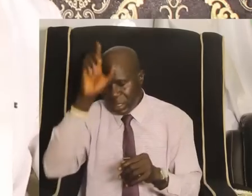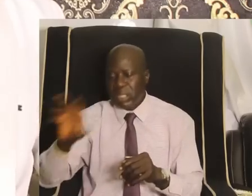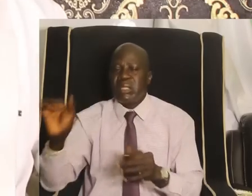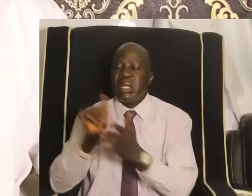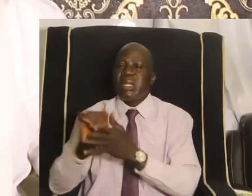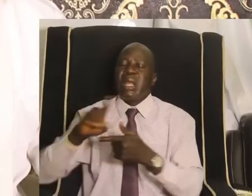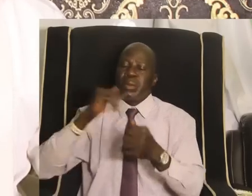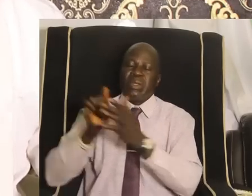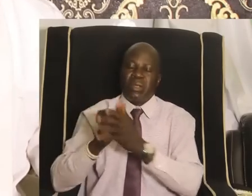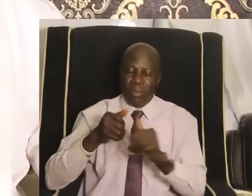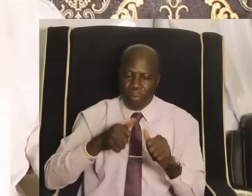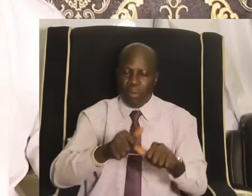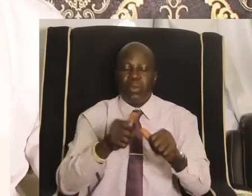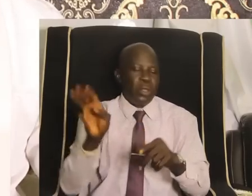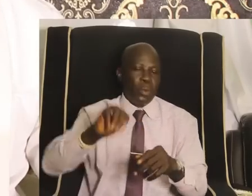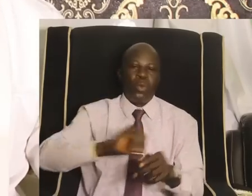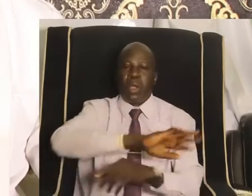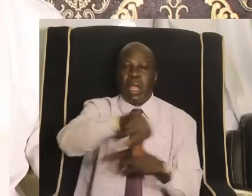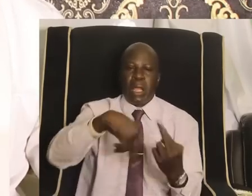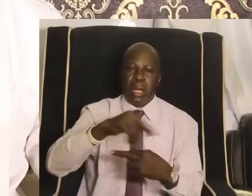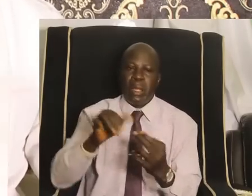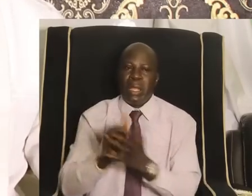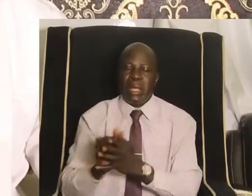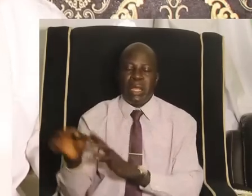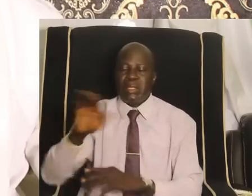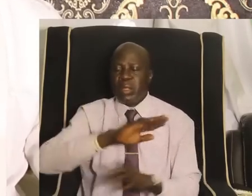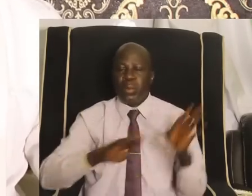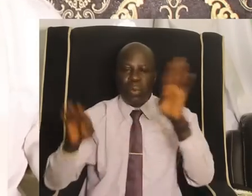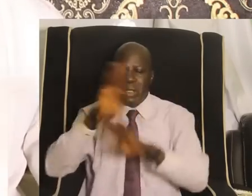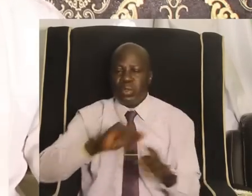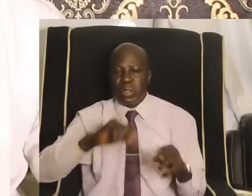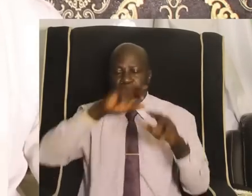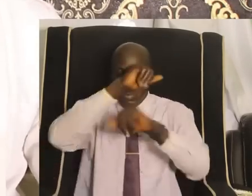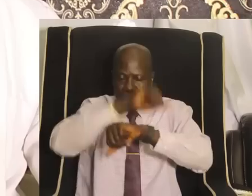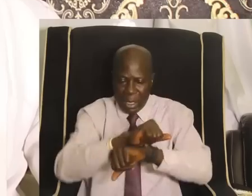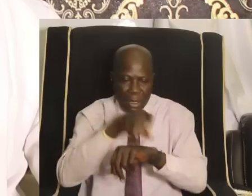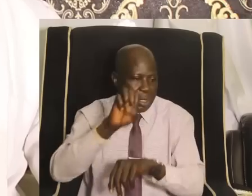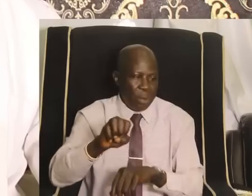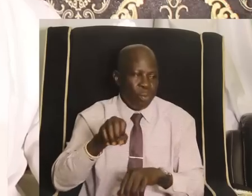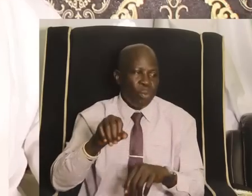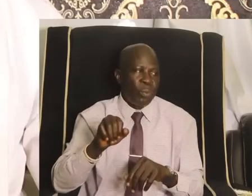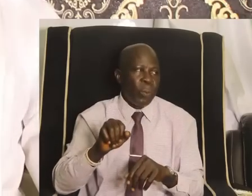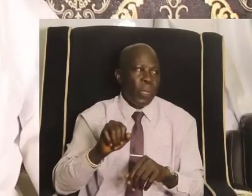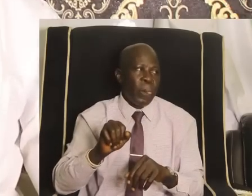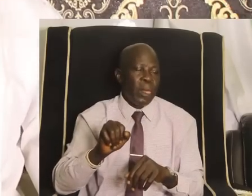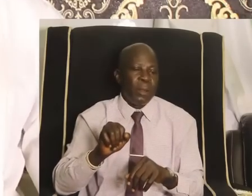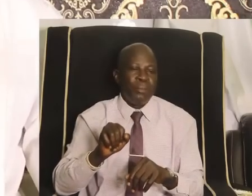Have one. He said yes. He told me then that my children listen to me very well.